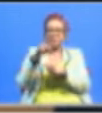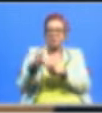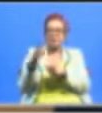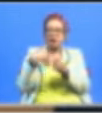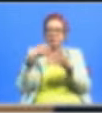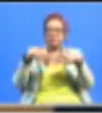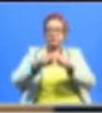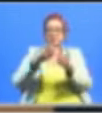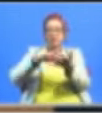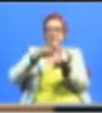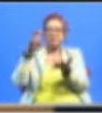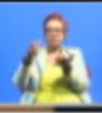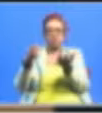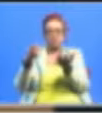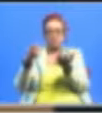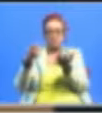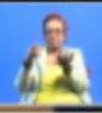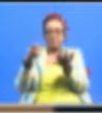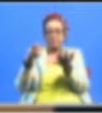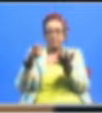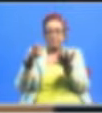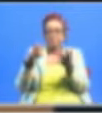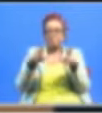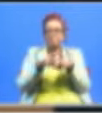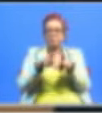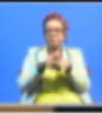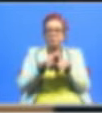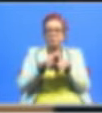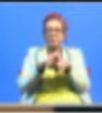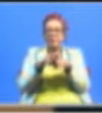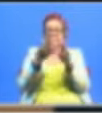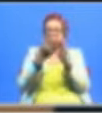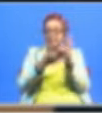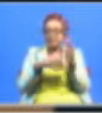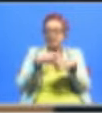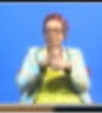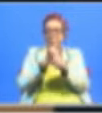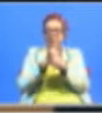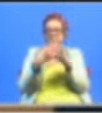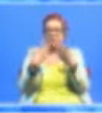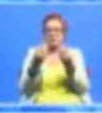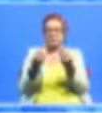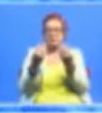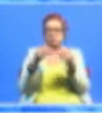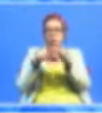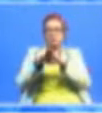advantage of. Yeah. And this has made it easier for them to access.